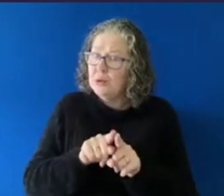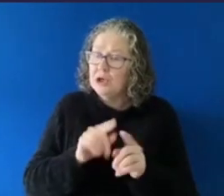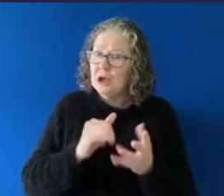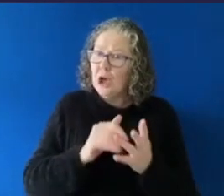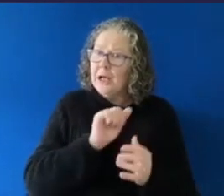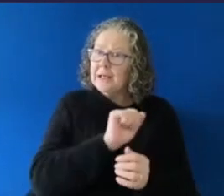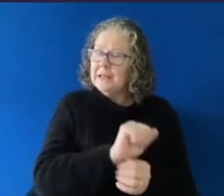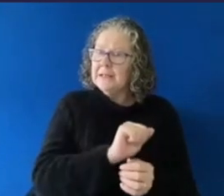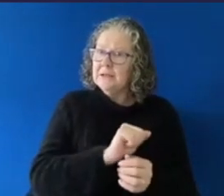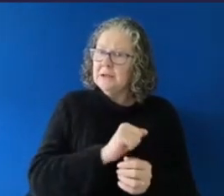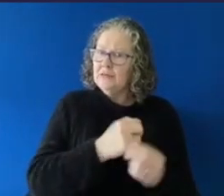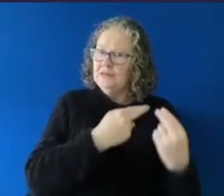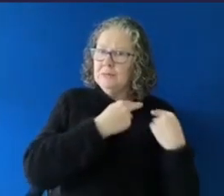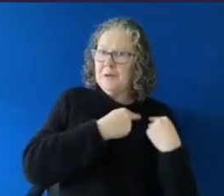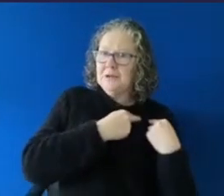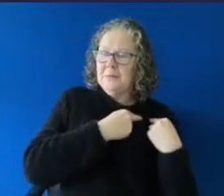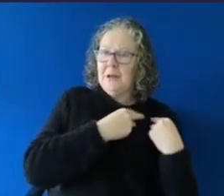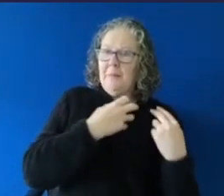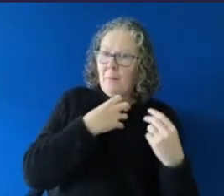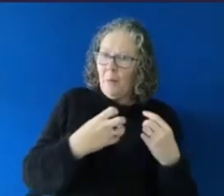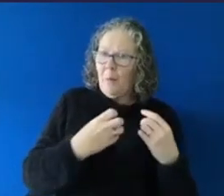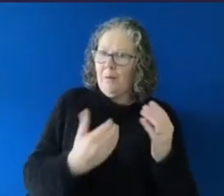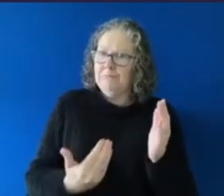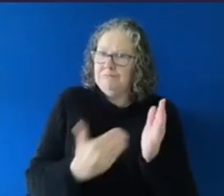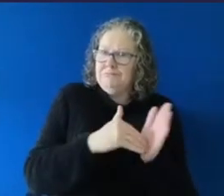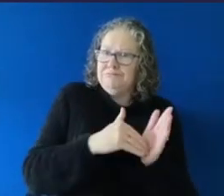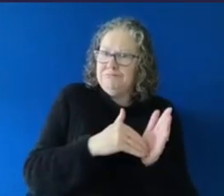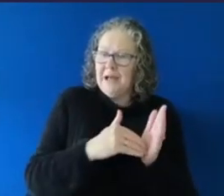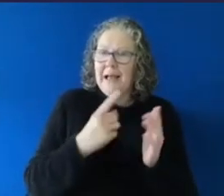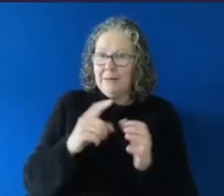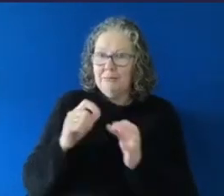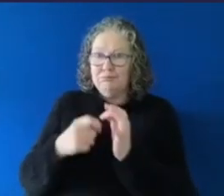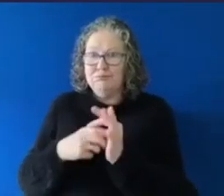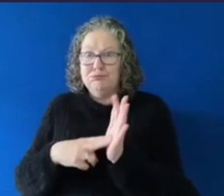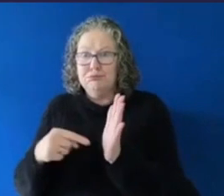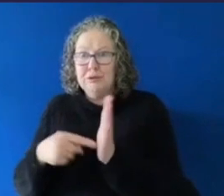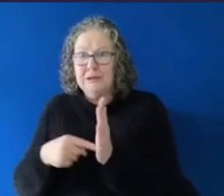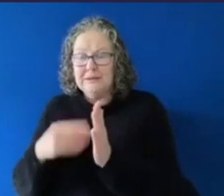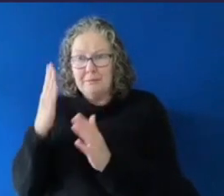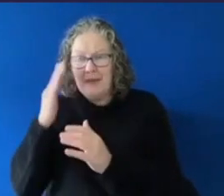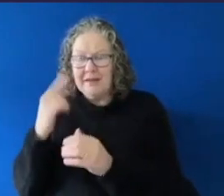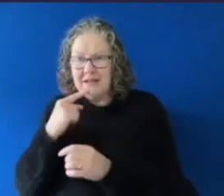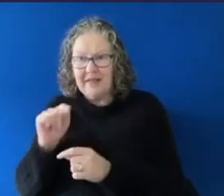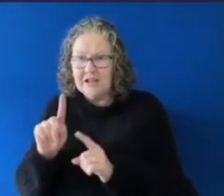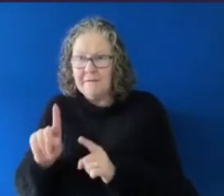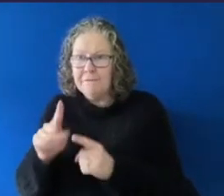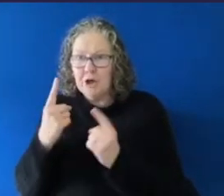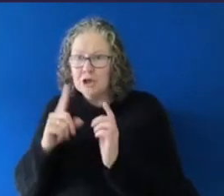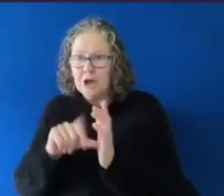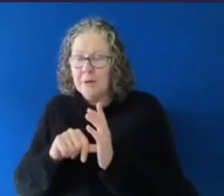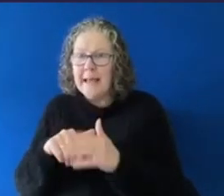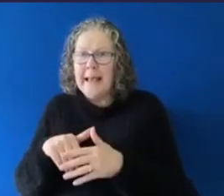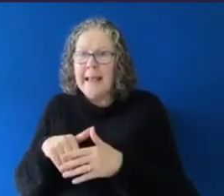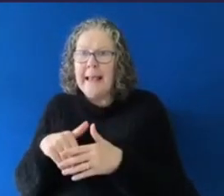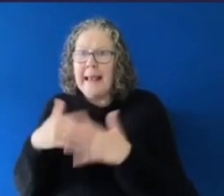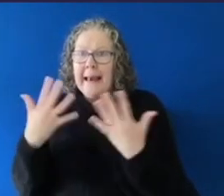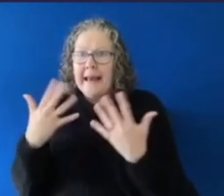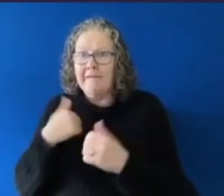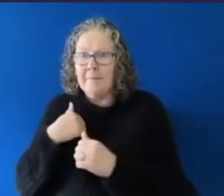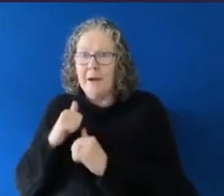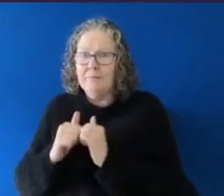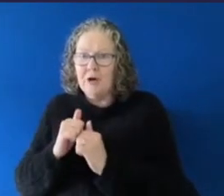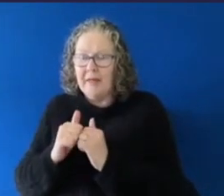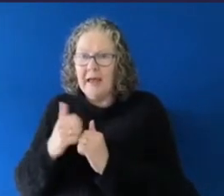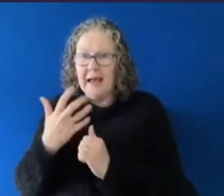expanded a little bit. And Brent's mom would say, she said, that's the first time that any of my brothers had ever